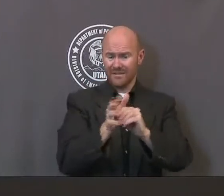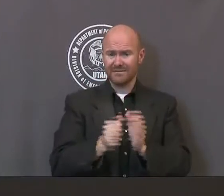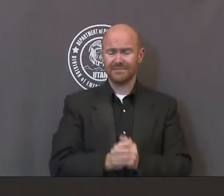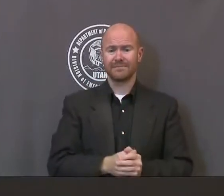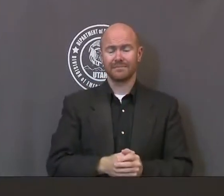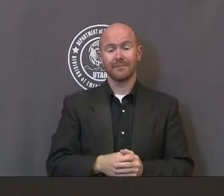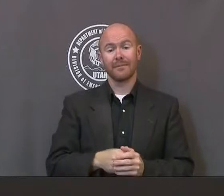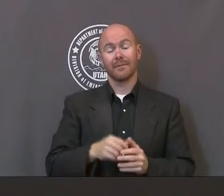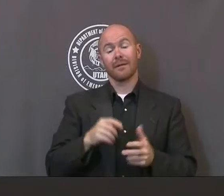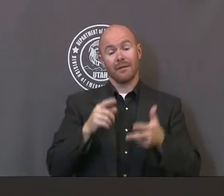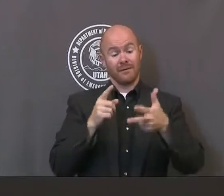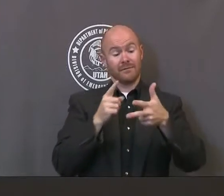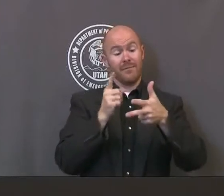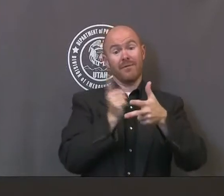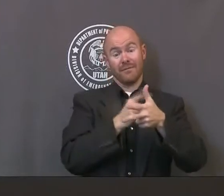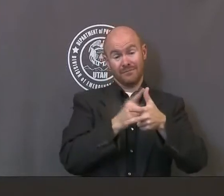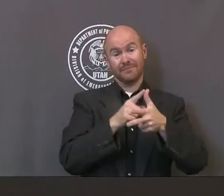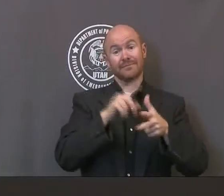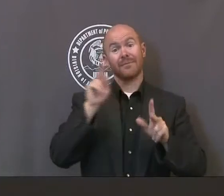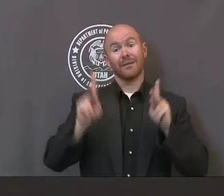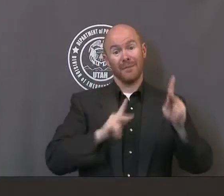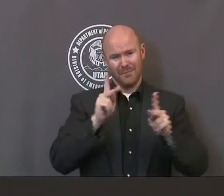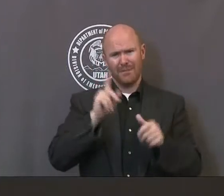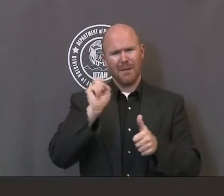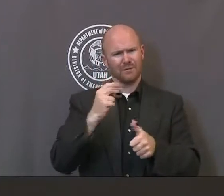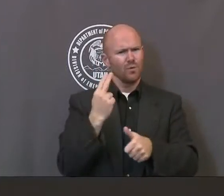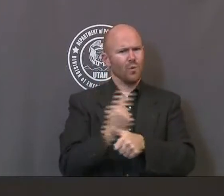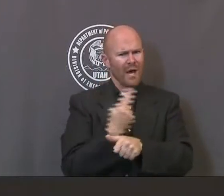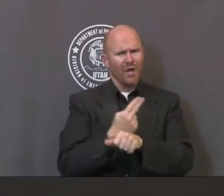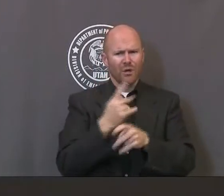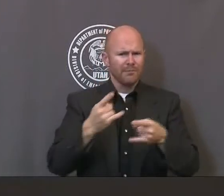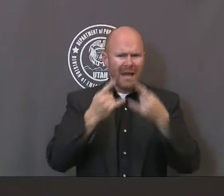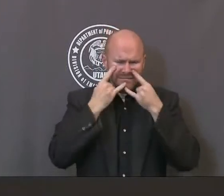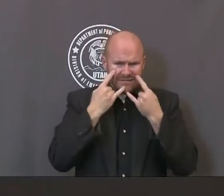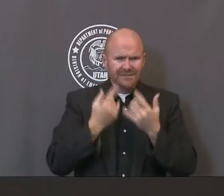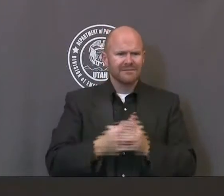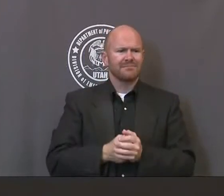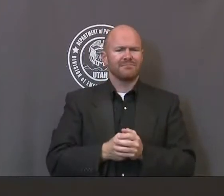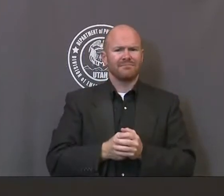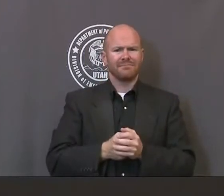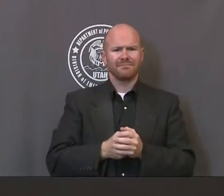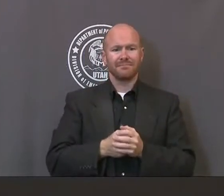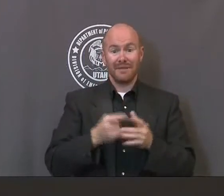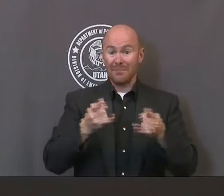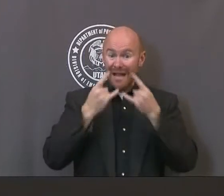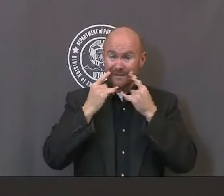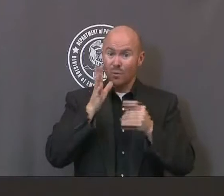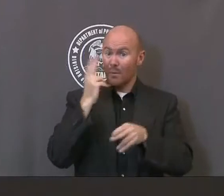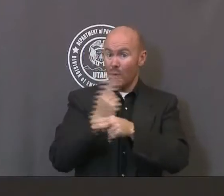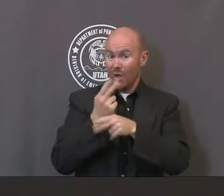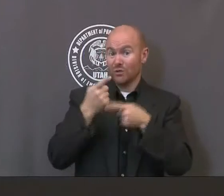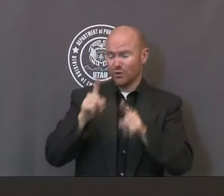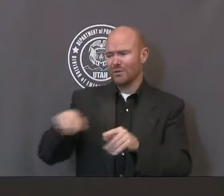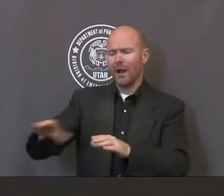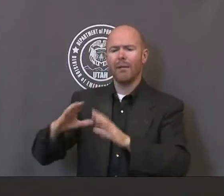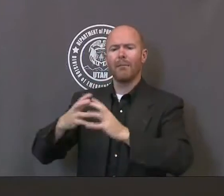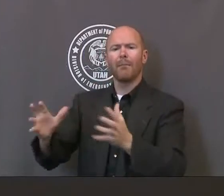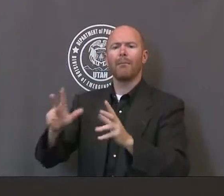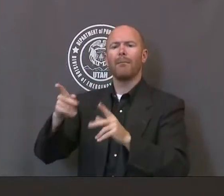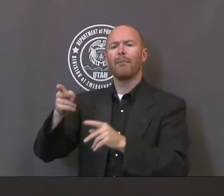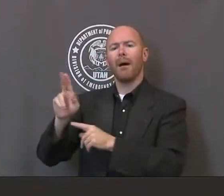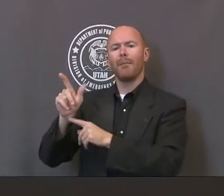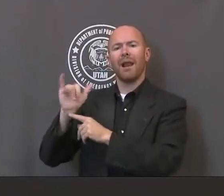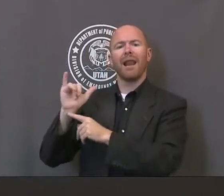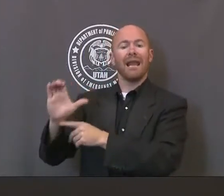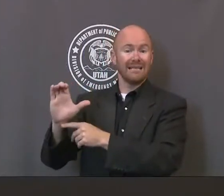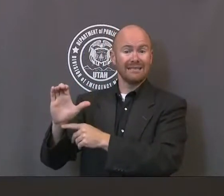high transmission areas wear masks in public places where social distancing is not feasible, and that masks will be worn at all these public gatherings, regardless of the